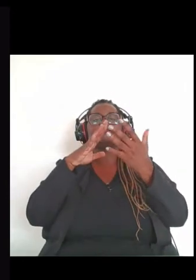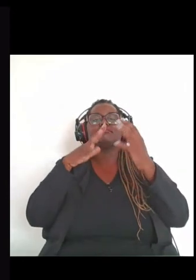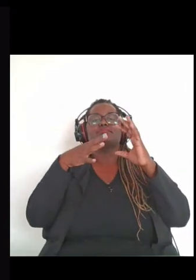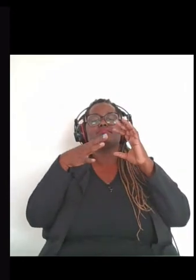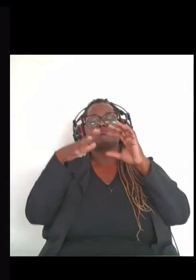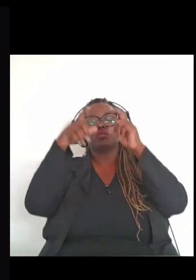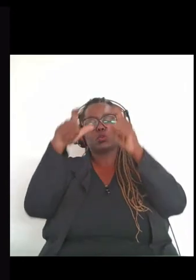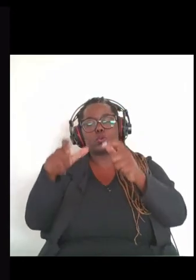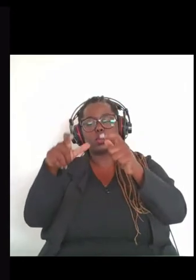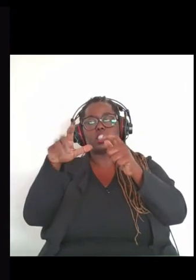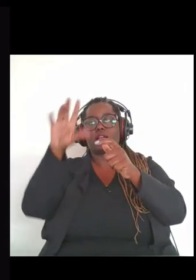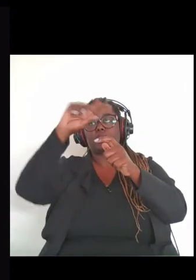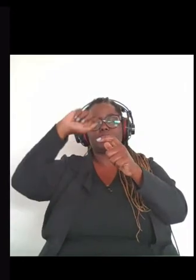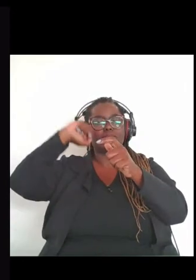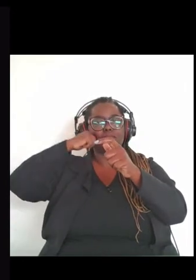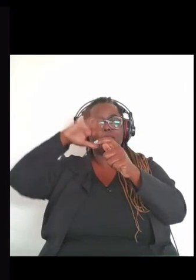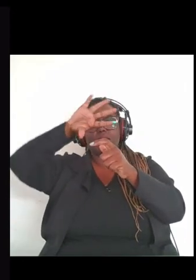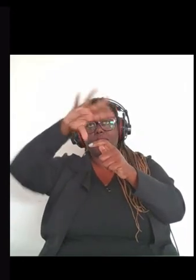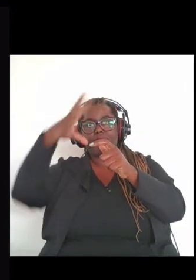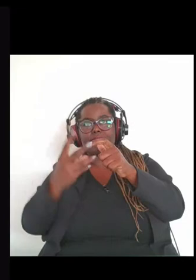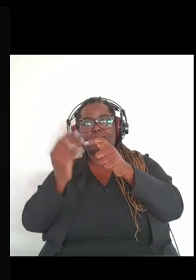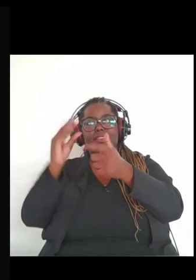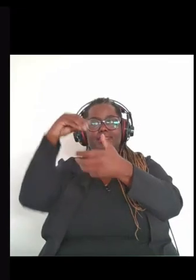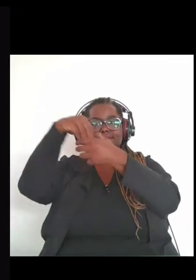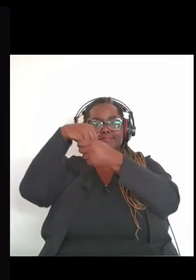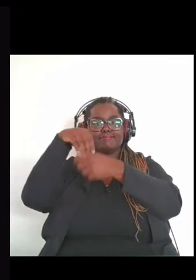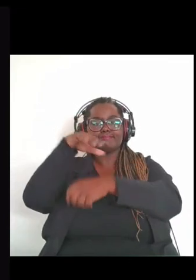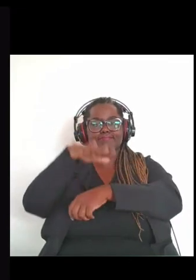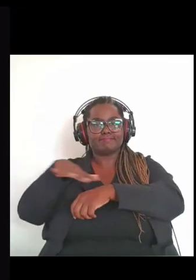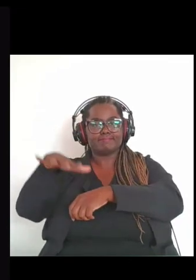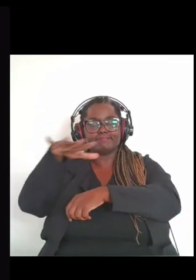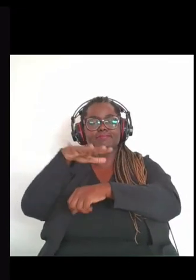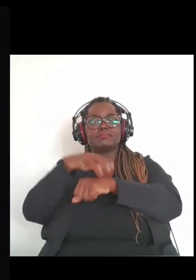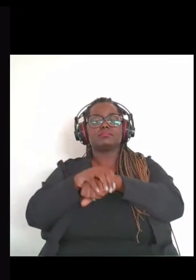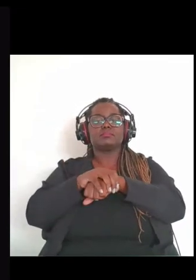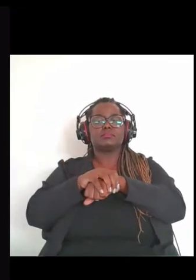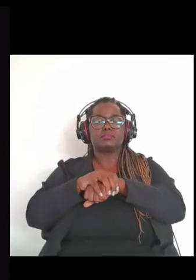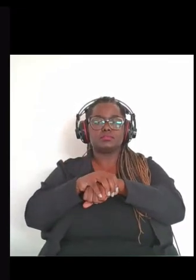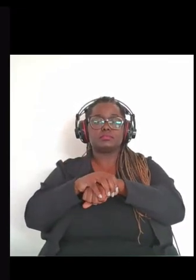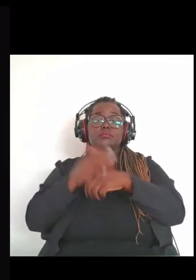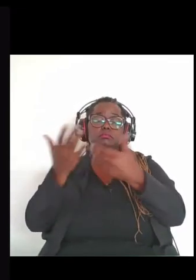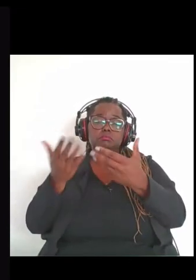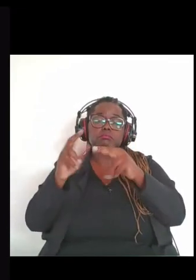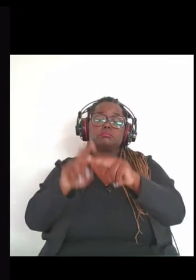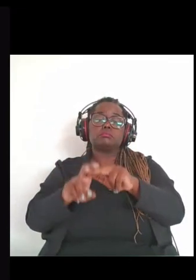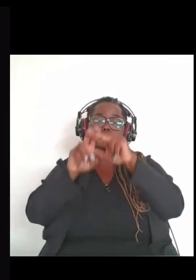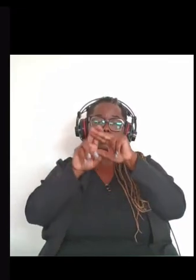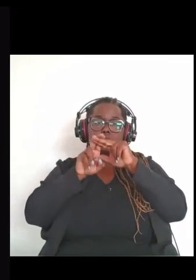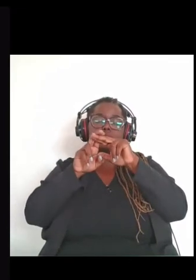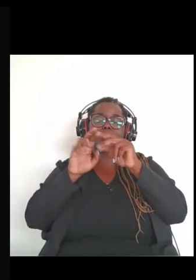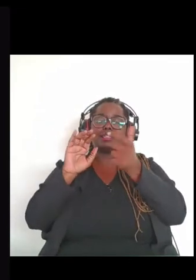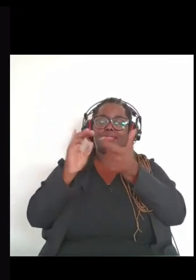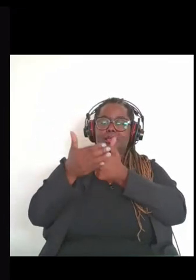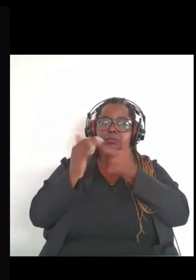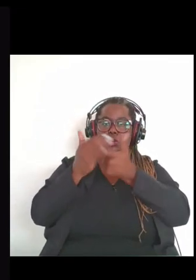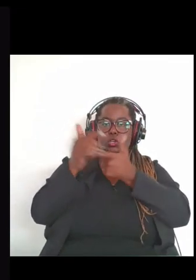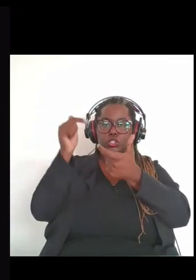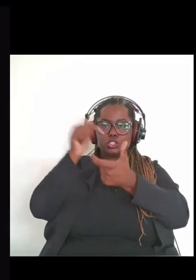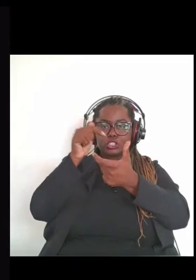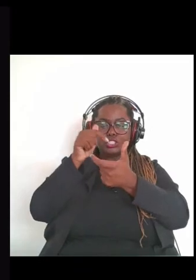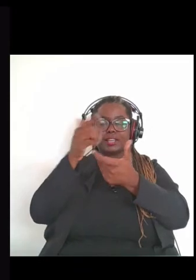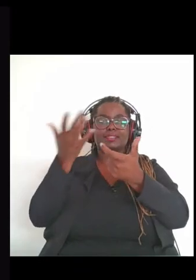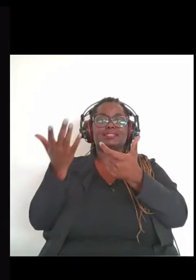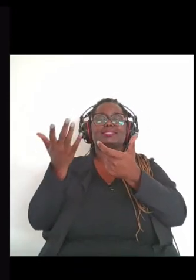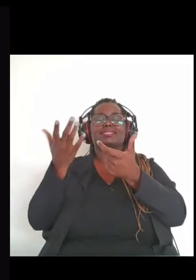of you know of um of these Western terminologies and how even as activists we've deployed them